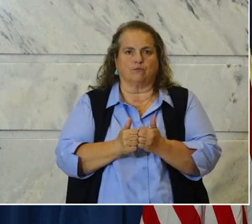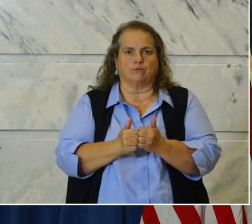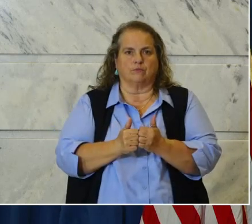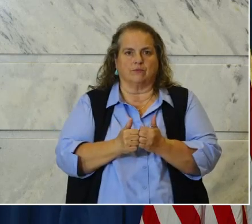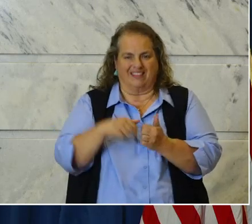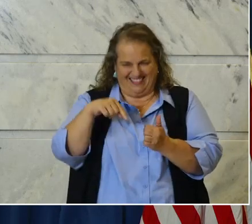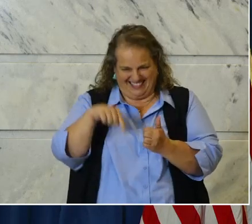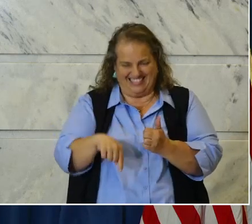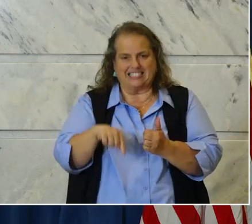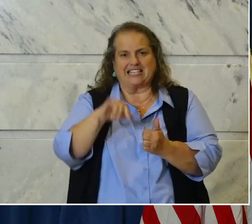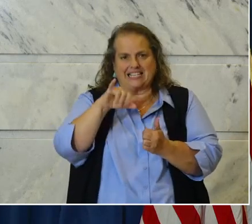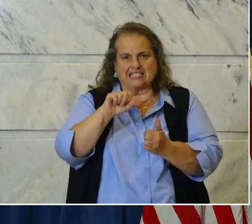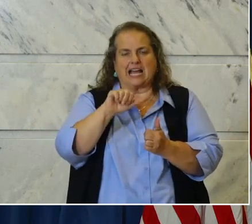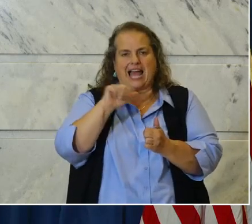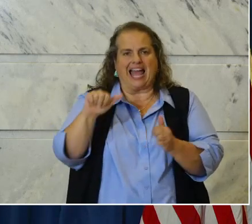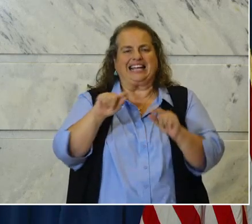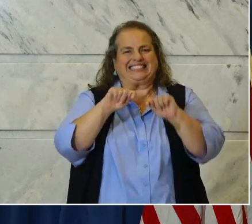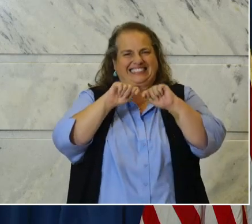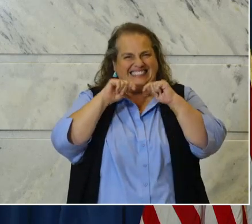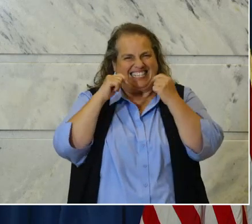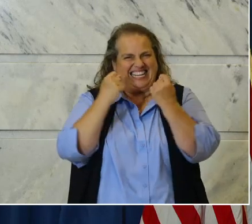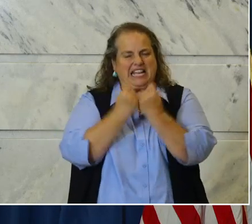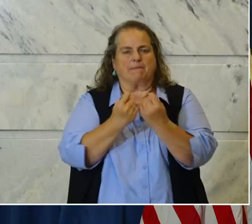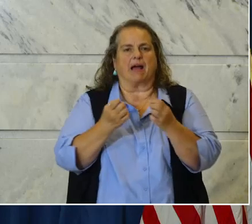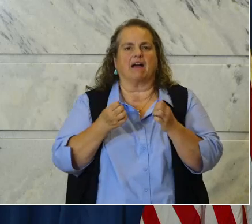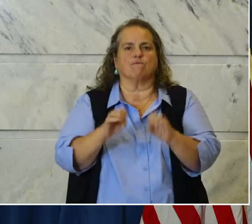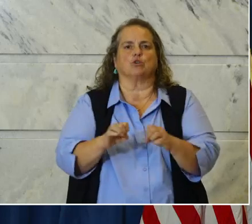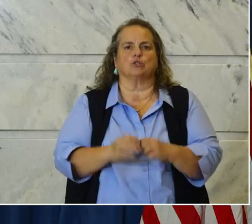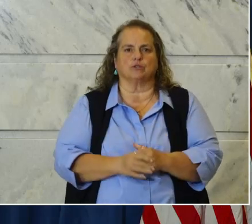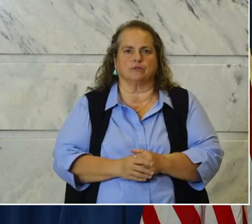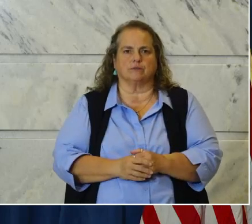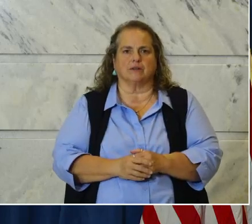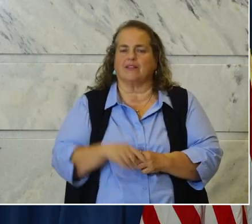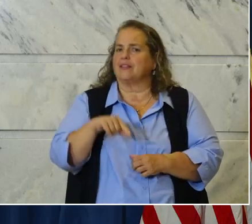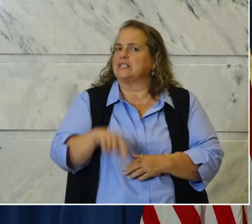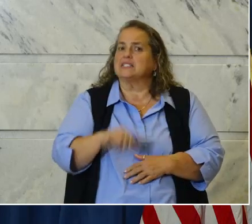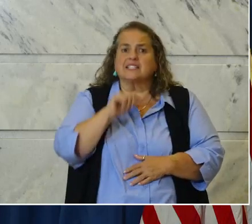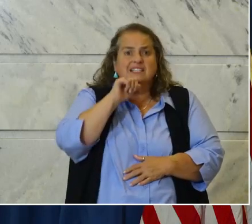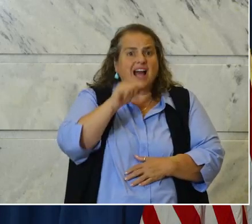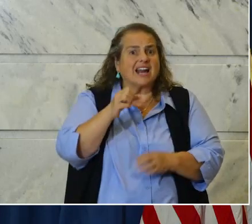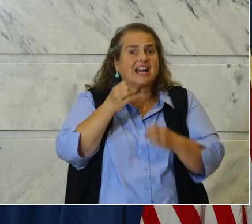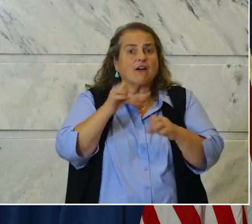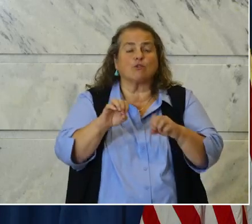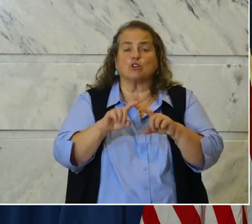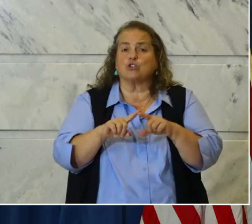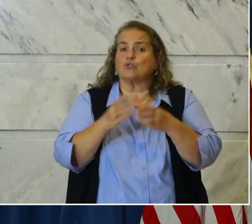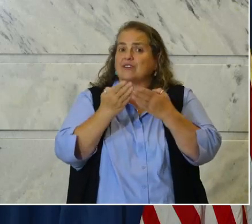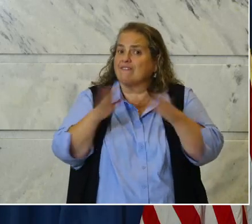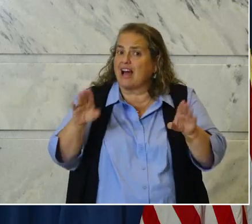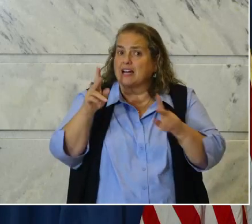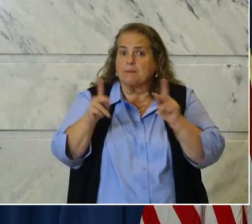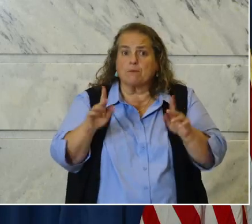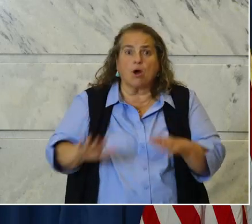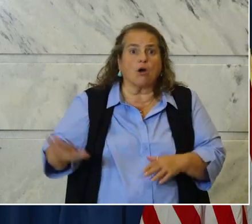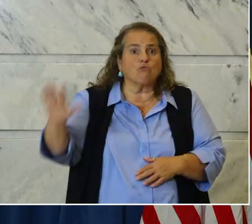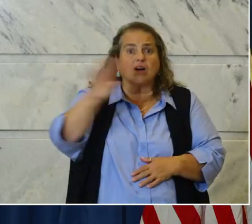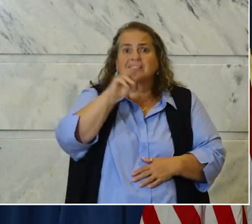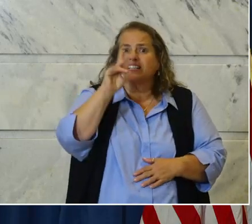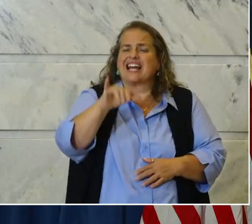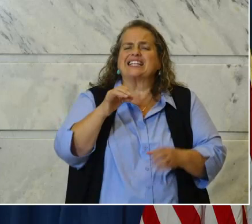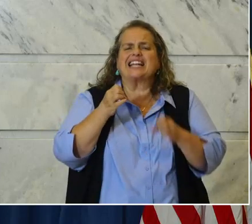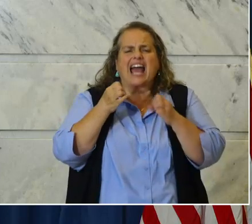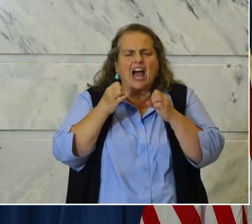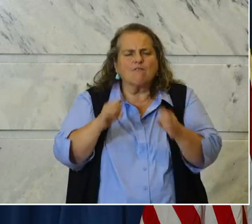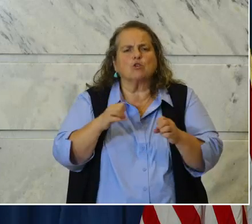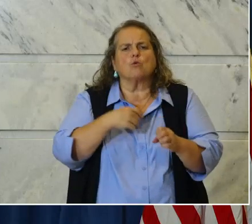This is a team effort. This is not an effort to divide people across Kentucky. This is an effort where